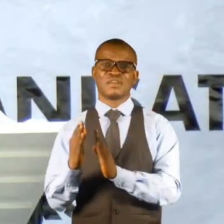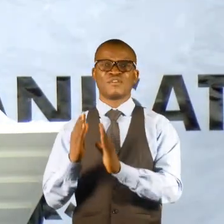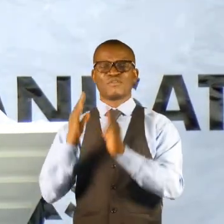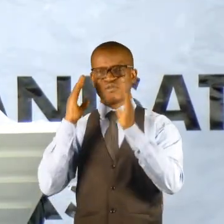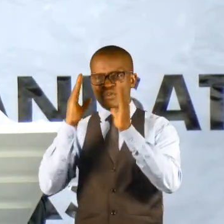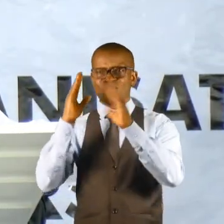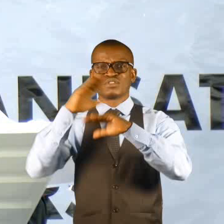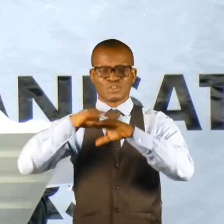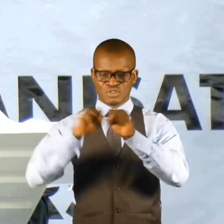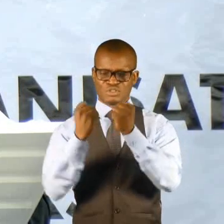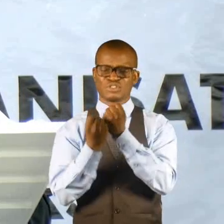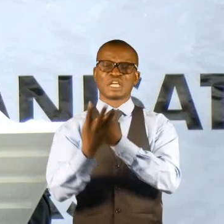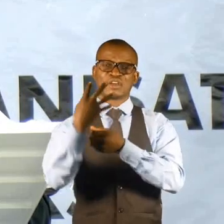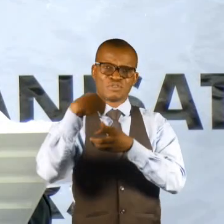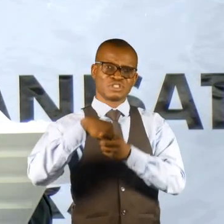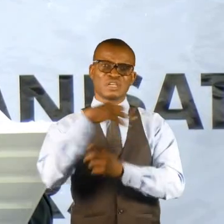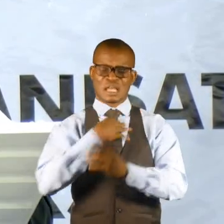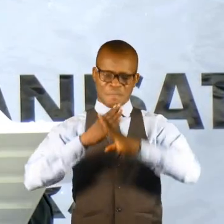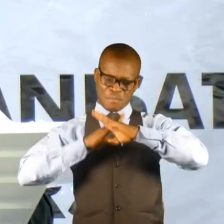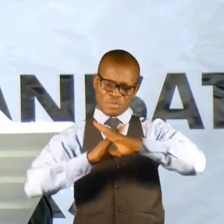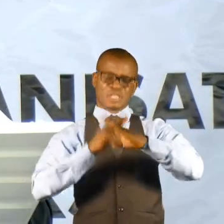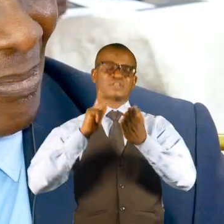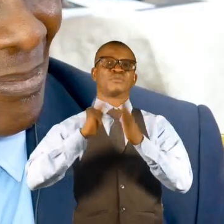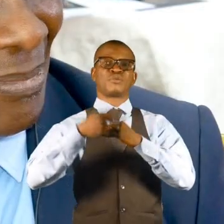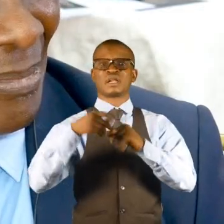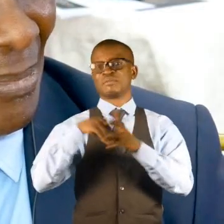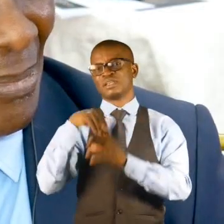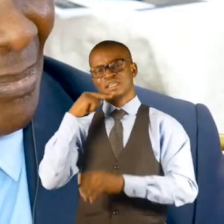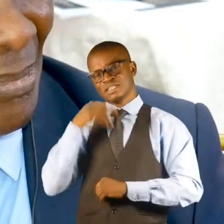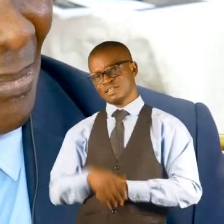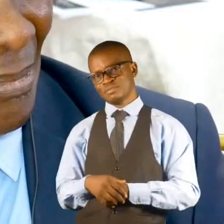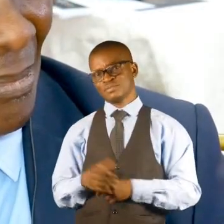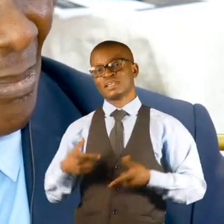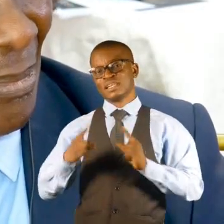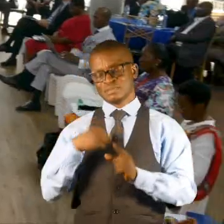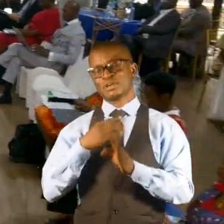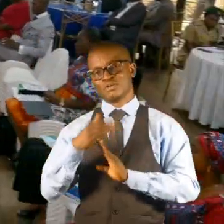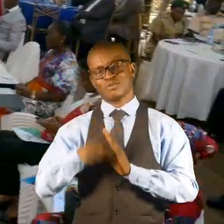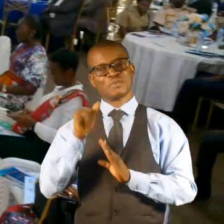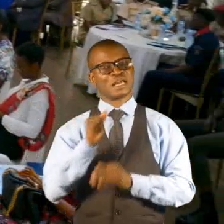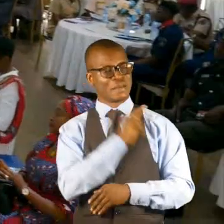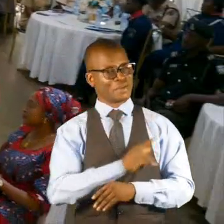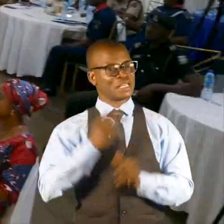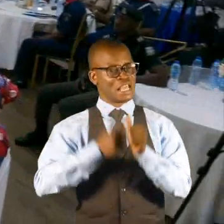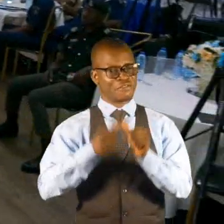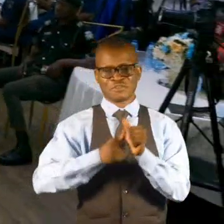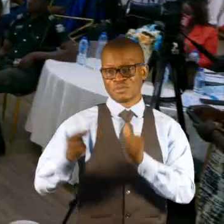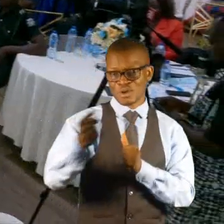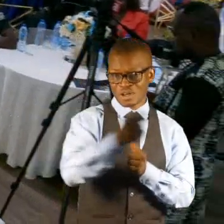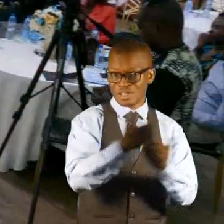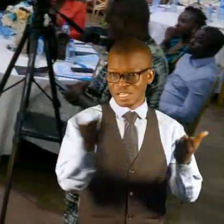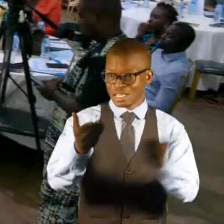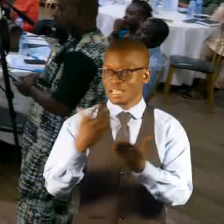implementation of fair, focused social inclusion and the protection programs in Nigeria. Let me conclude by